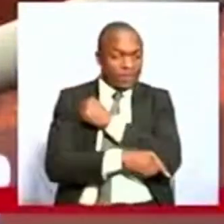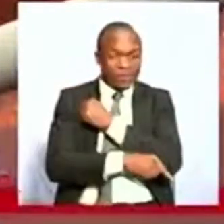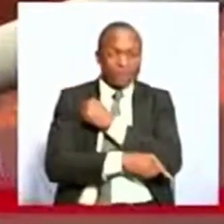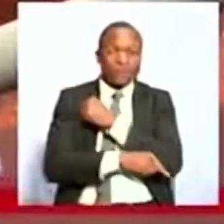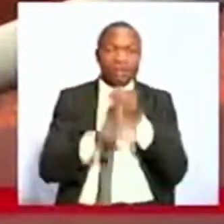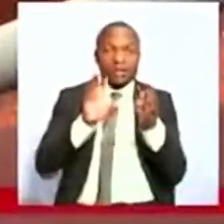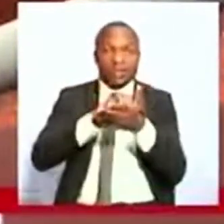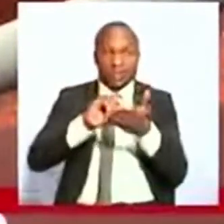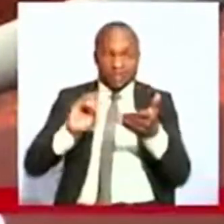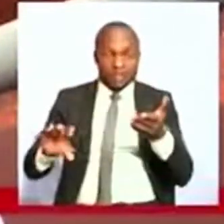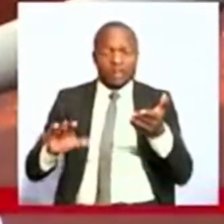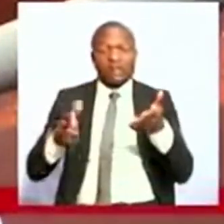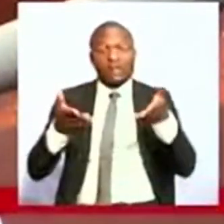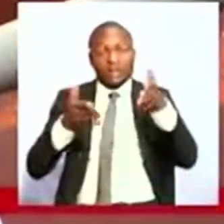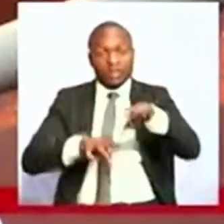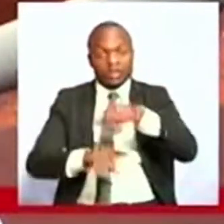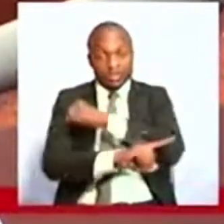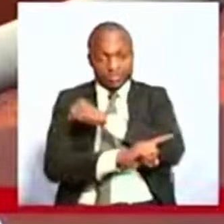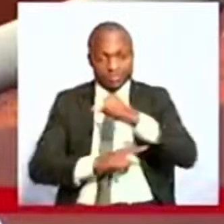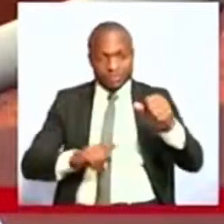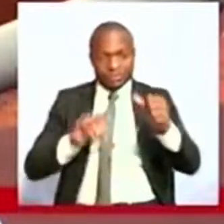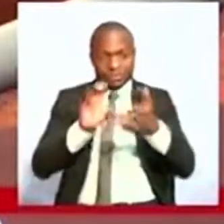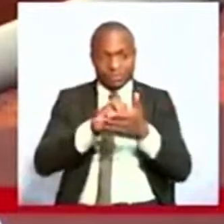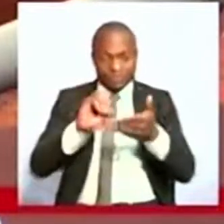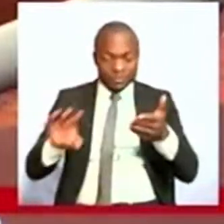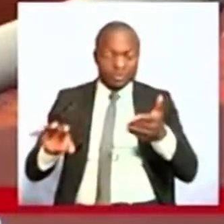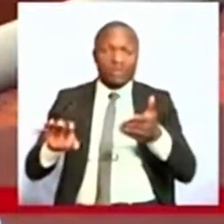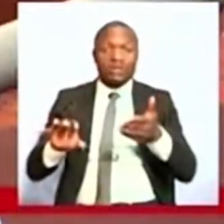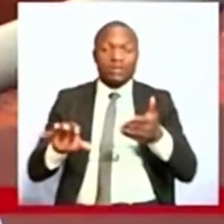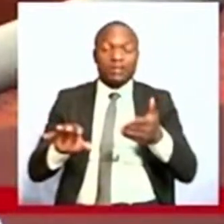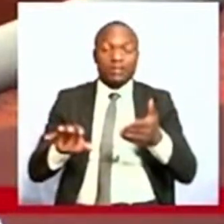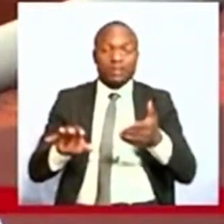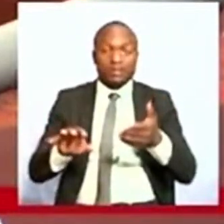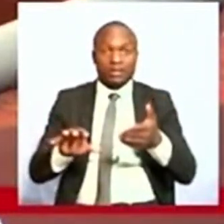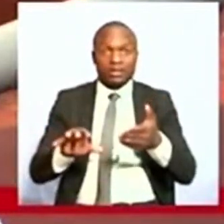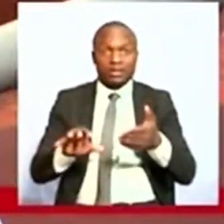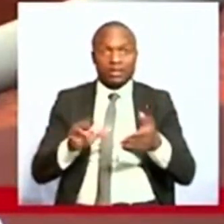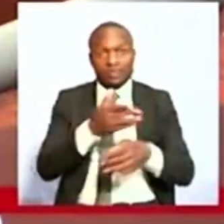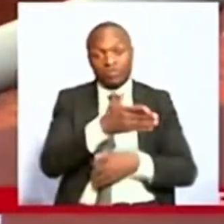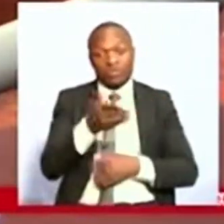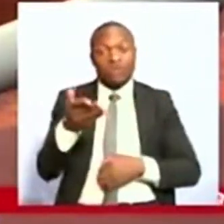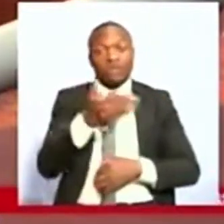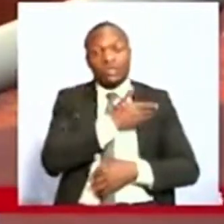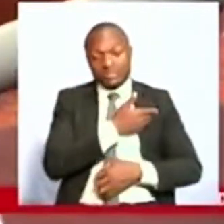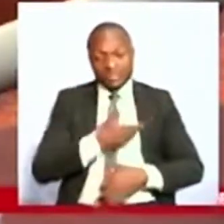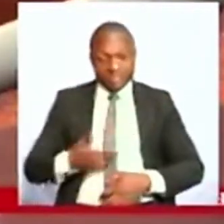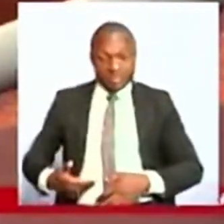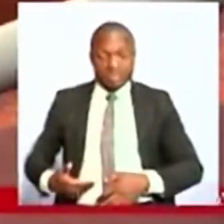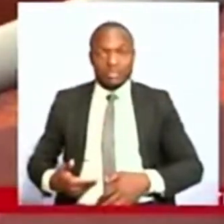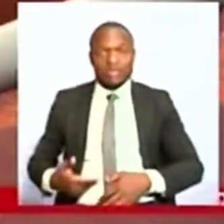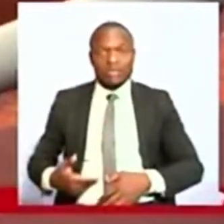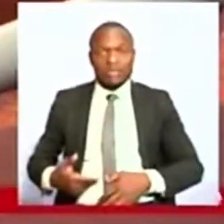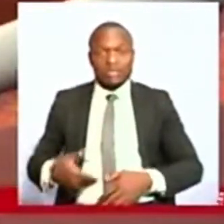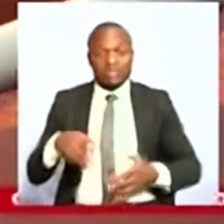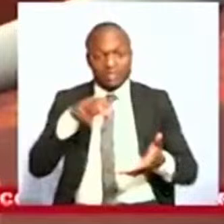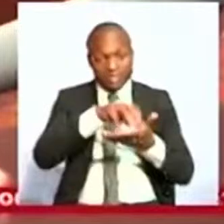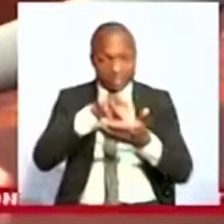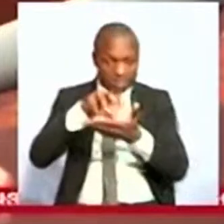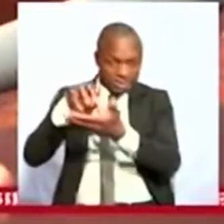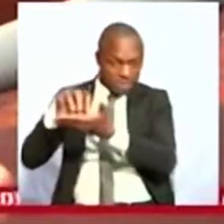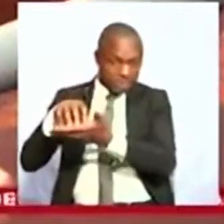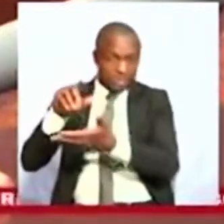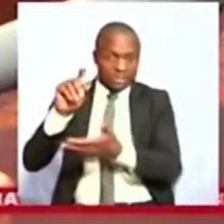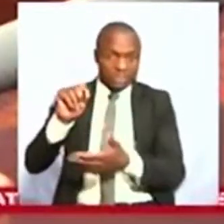of murder to abolish the death penalty entirely, even for extreme crimes like treason and piracy.